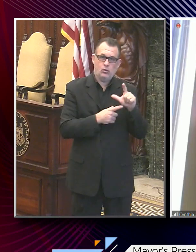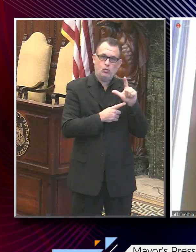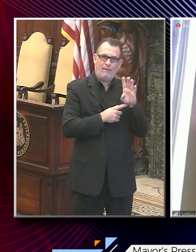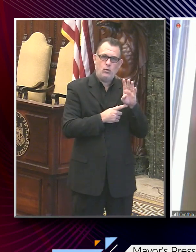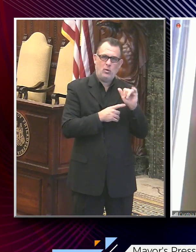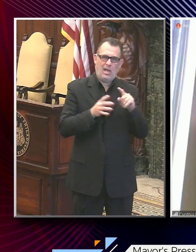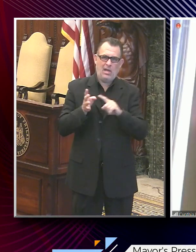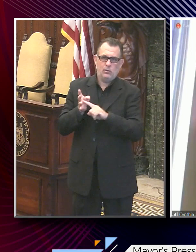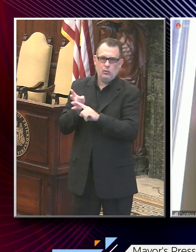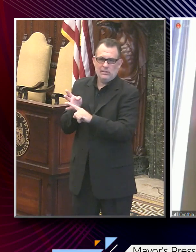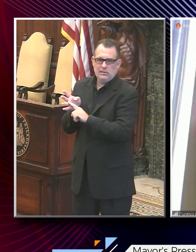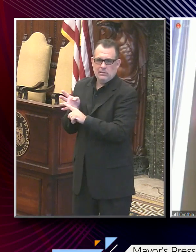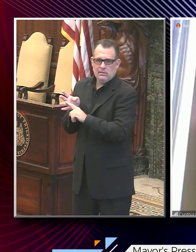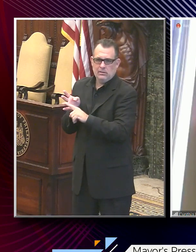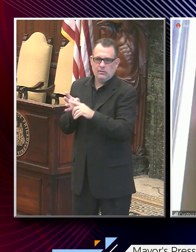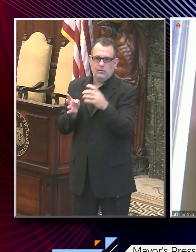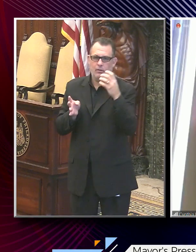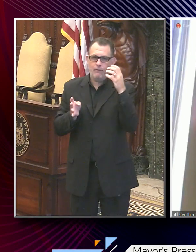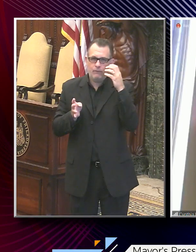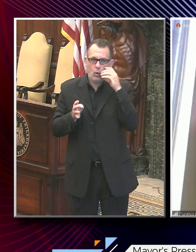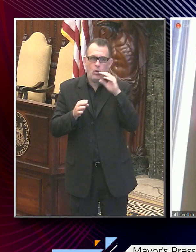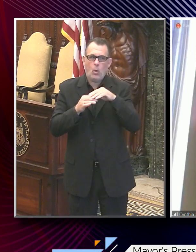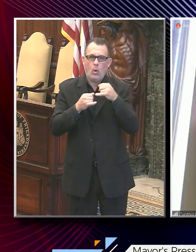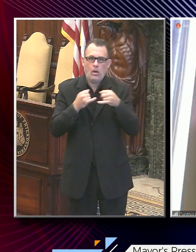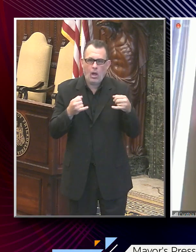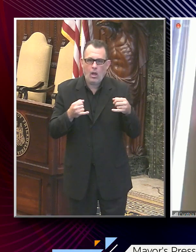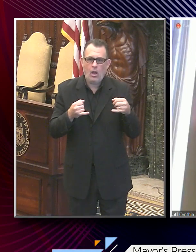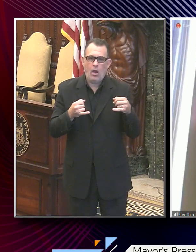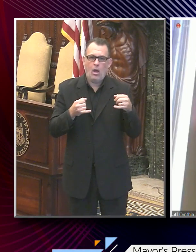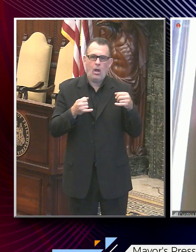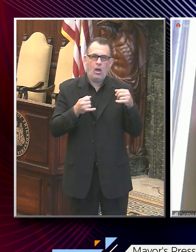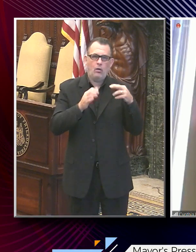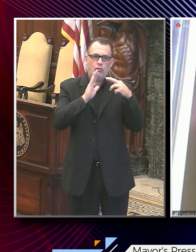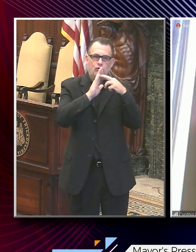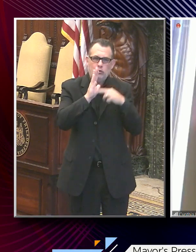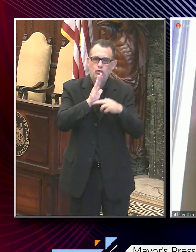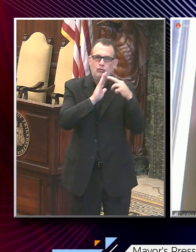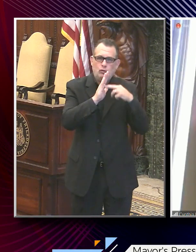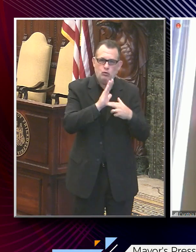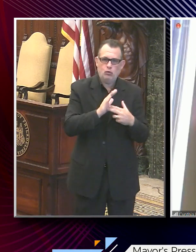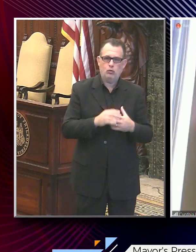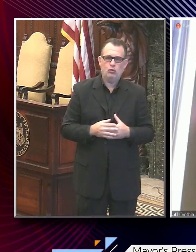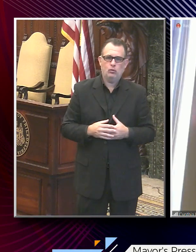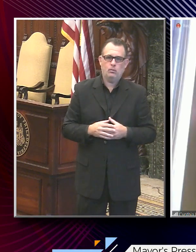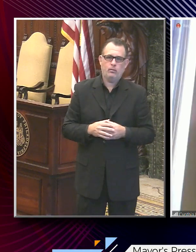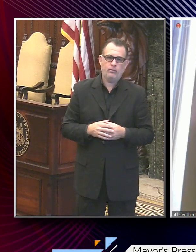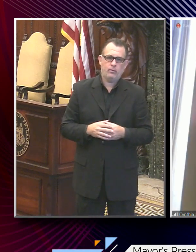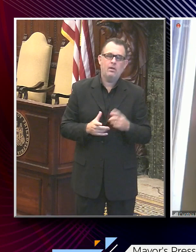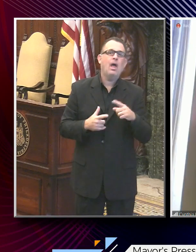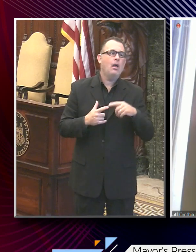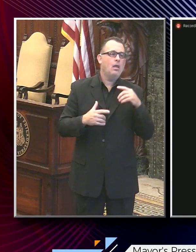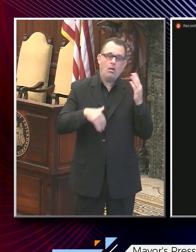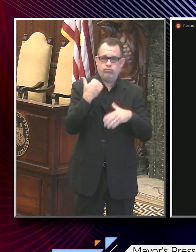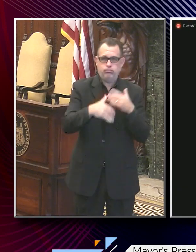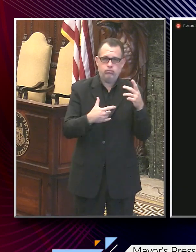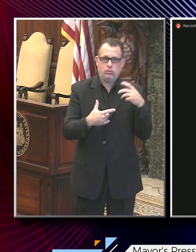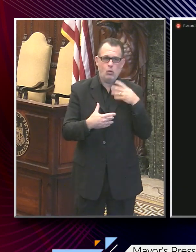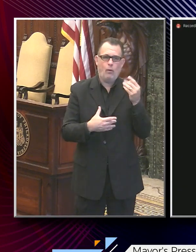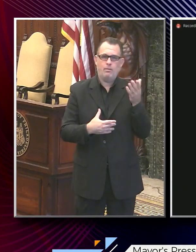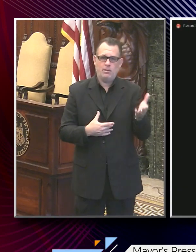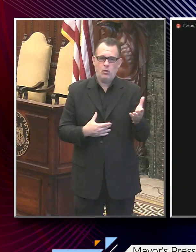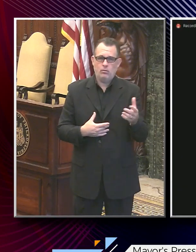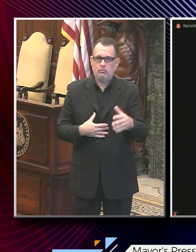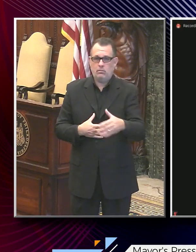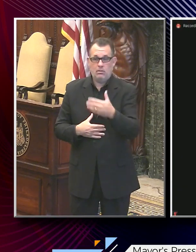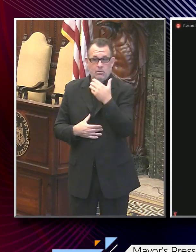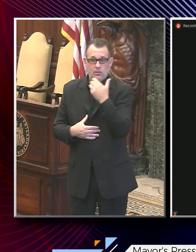both telephone and online ability for families to register their children. Okay, thank you. Sure. All